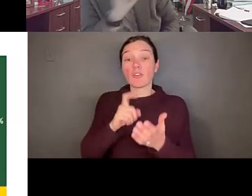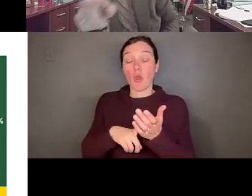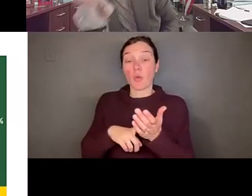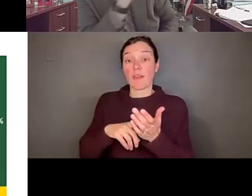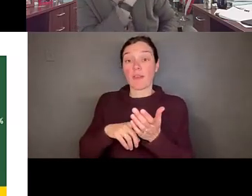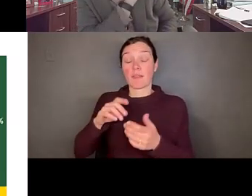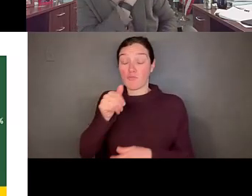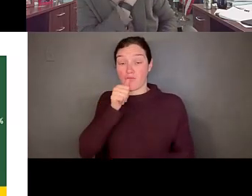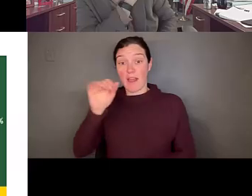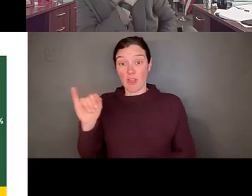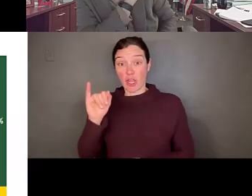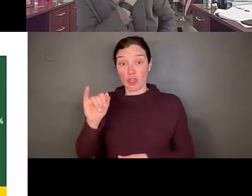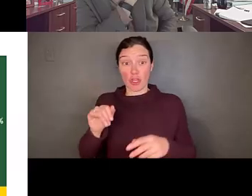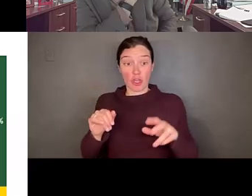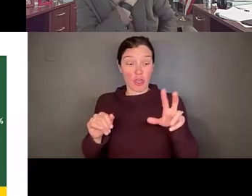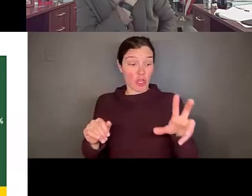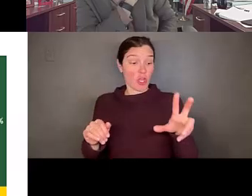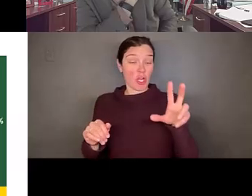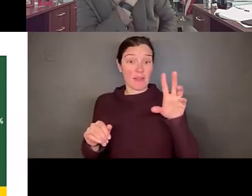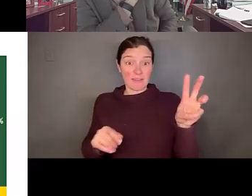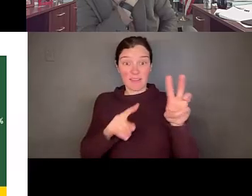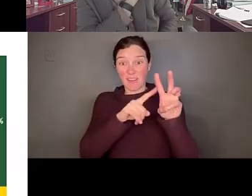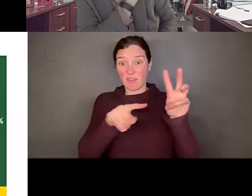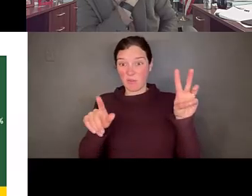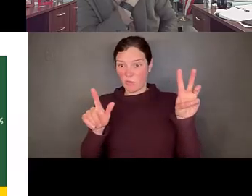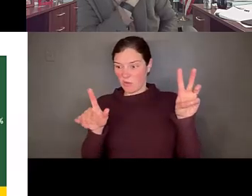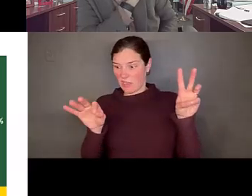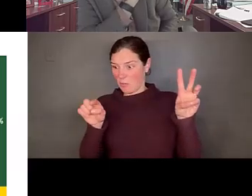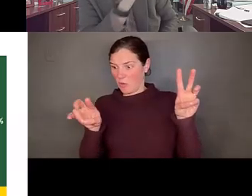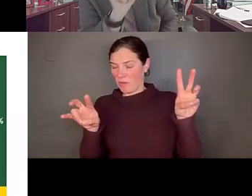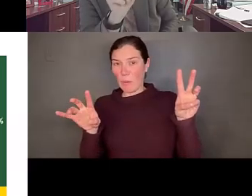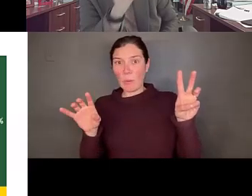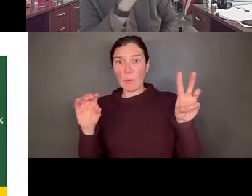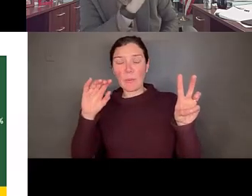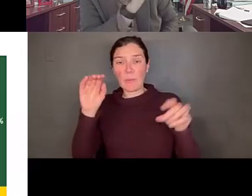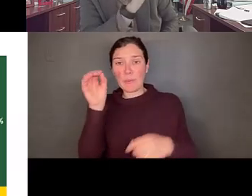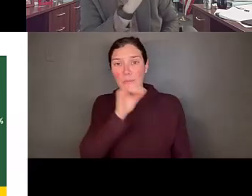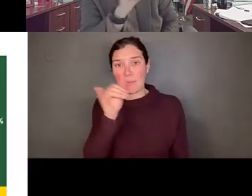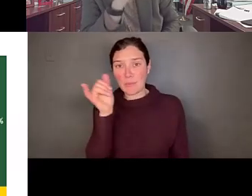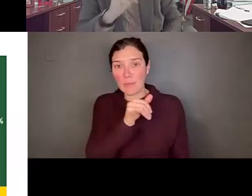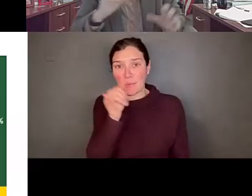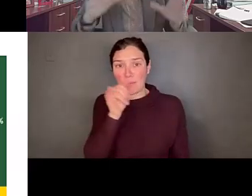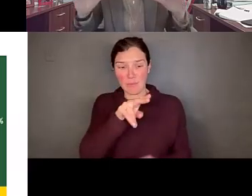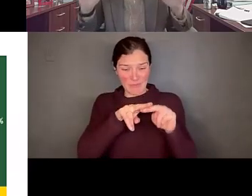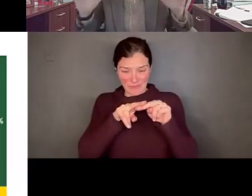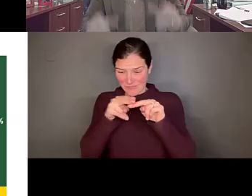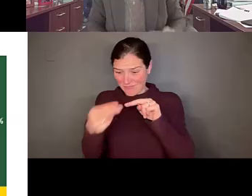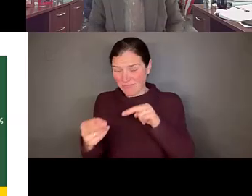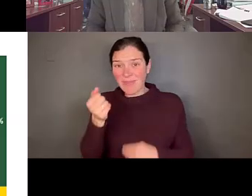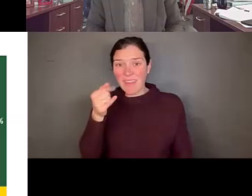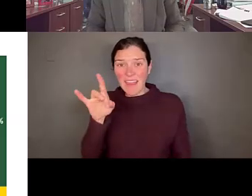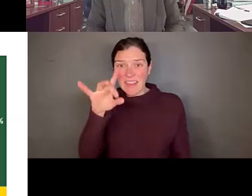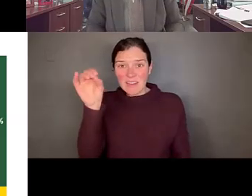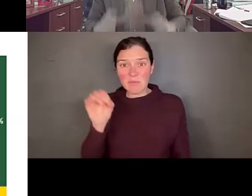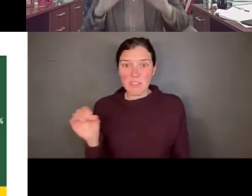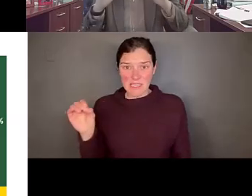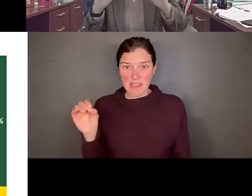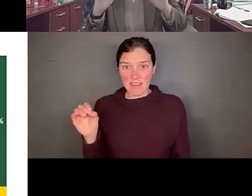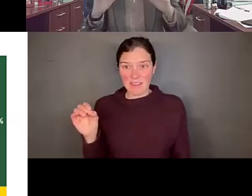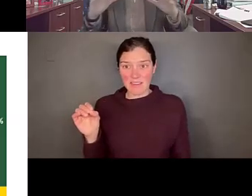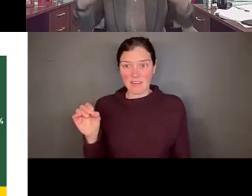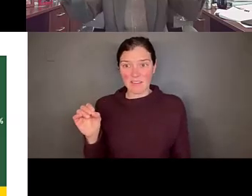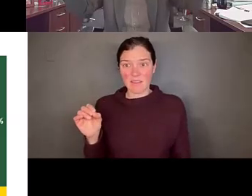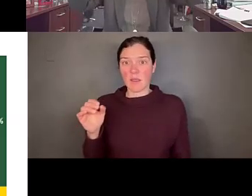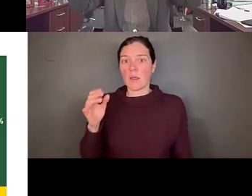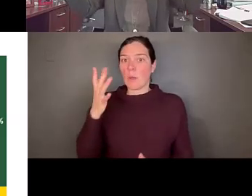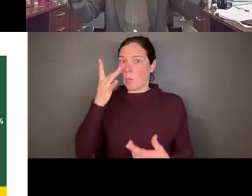from 36% to 29.7%. Holy wow, we've got a drop down 18% from commercial. Why